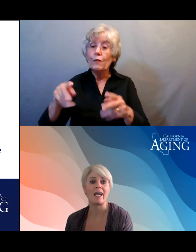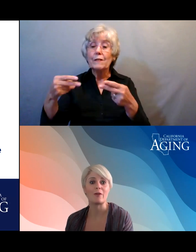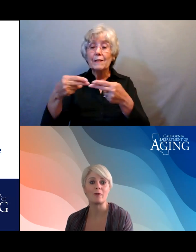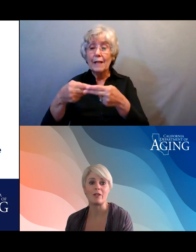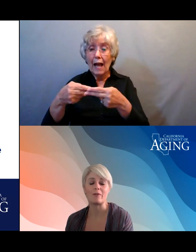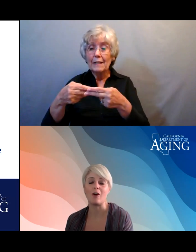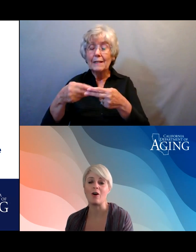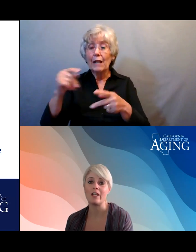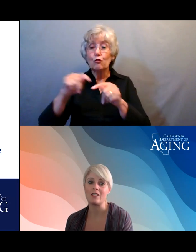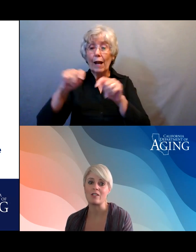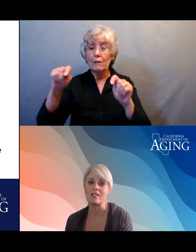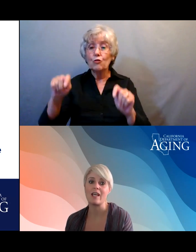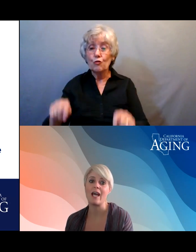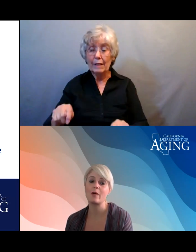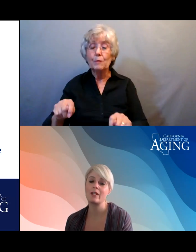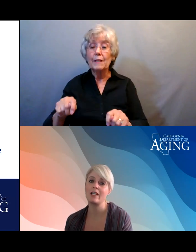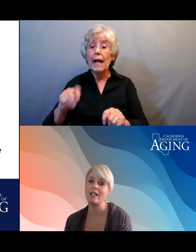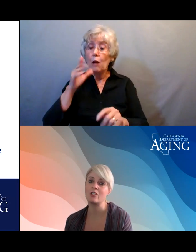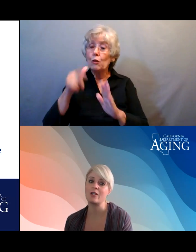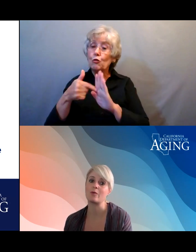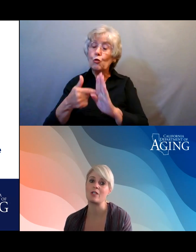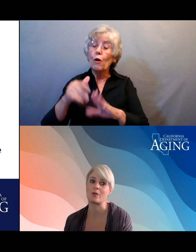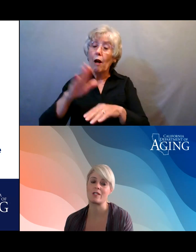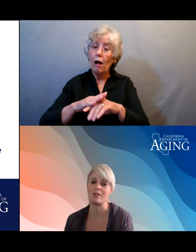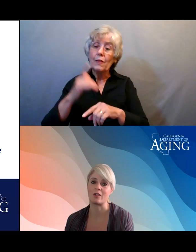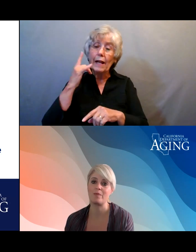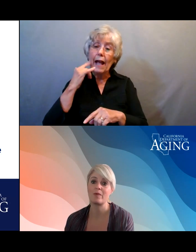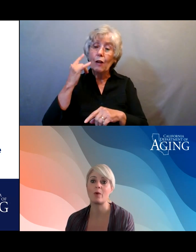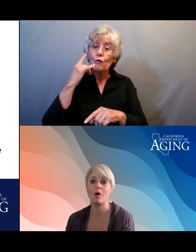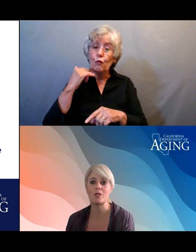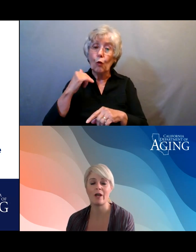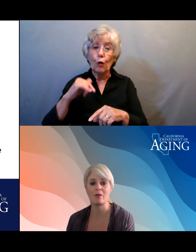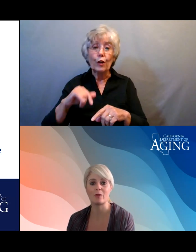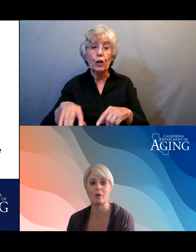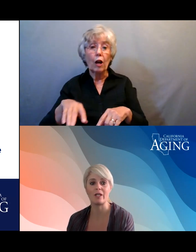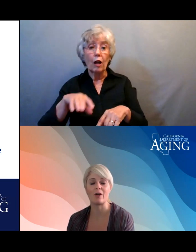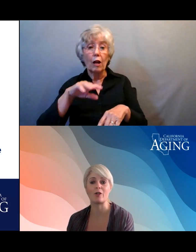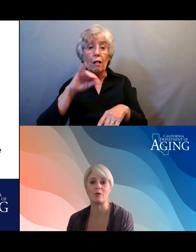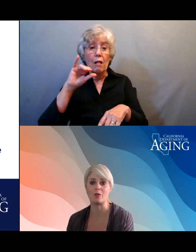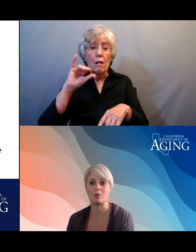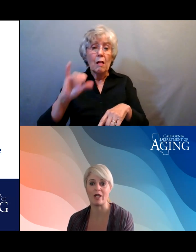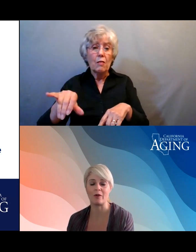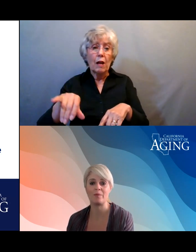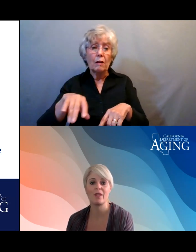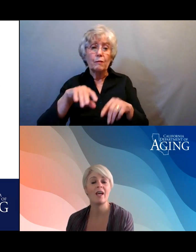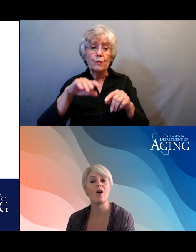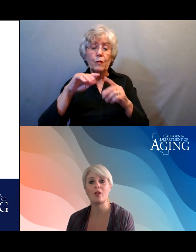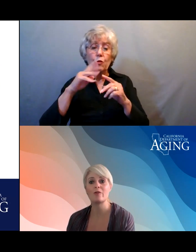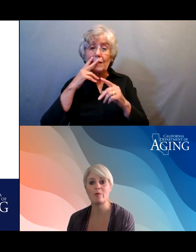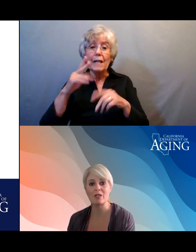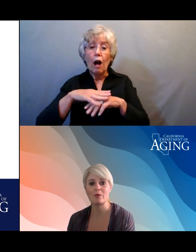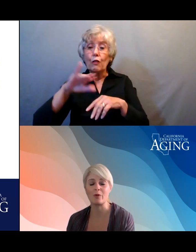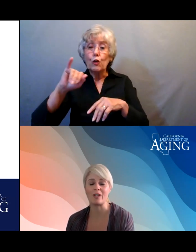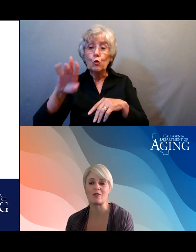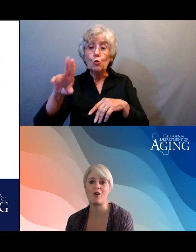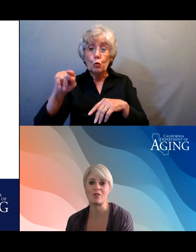our California for All Ages Equity in Aging Resource Center. And we'll also have the recording on our YouTube channel. All of